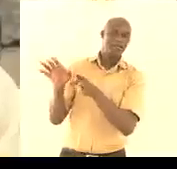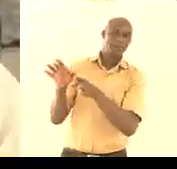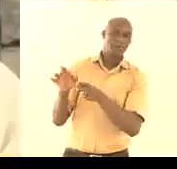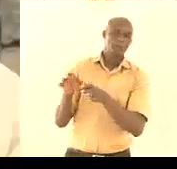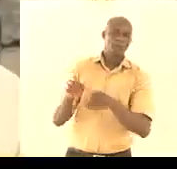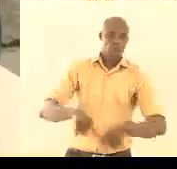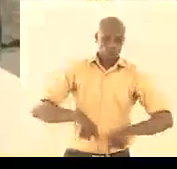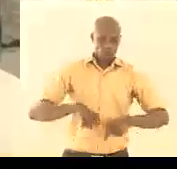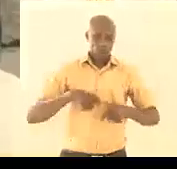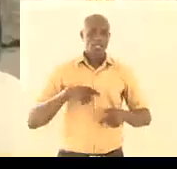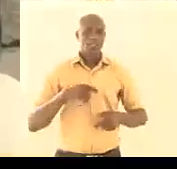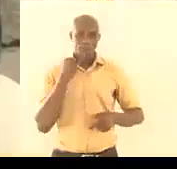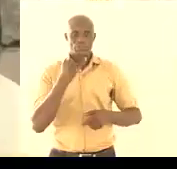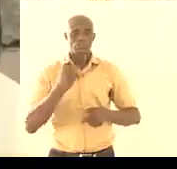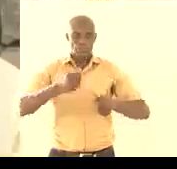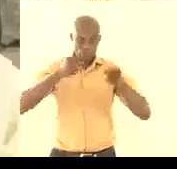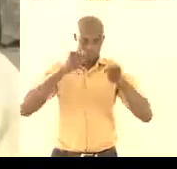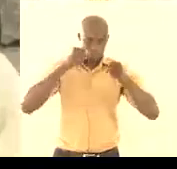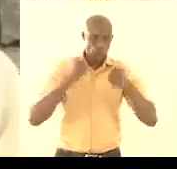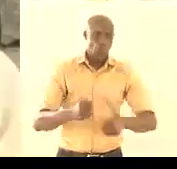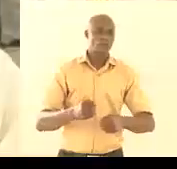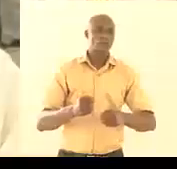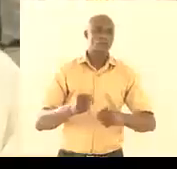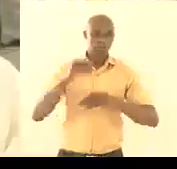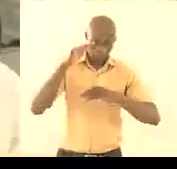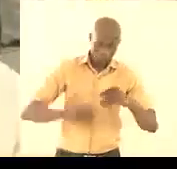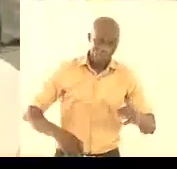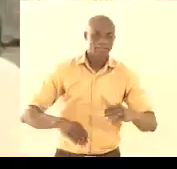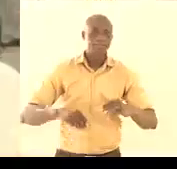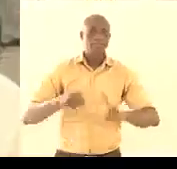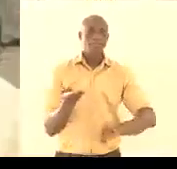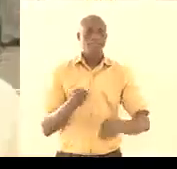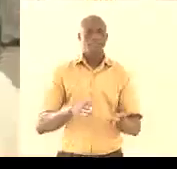hate. Life is stronger than death.